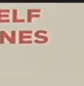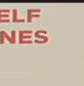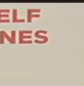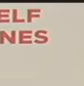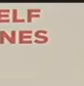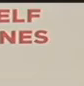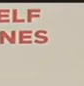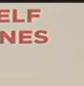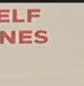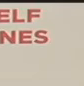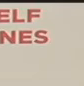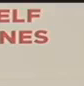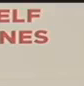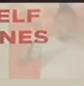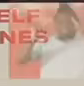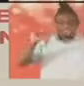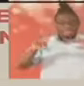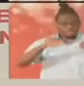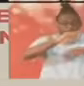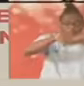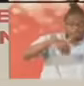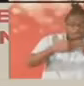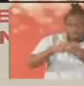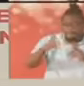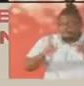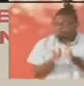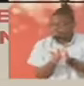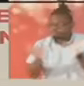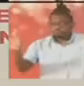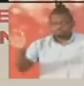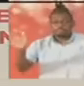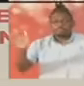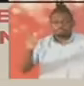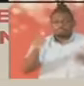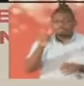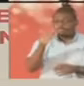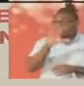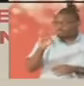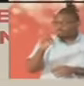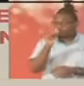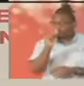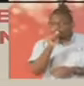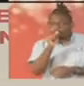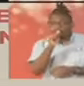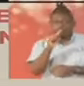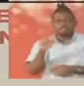97,783 tests conducted between the public and private systems. Of those,